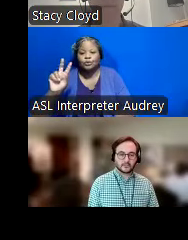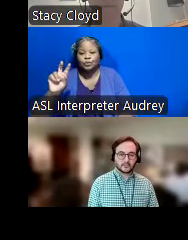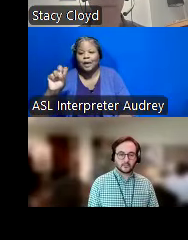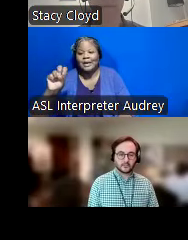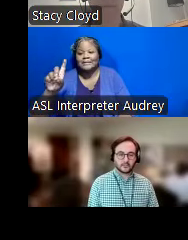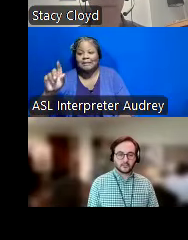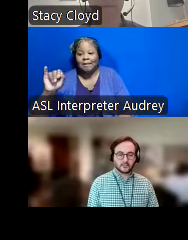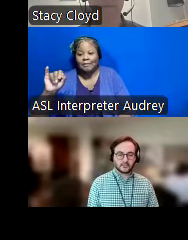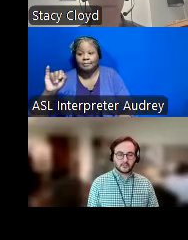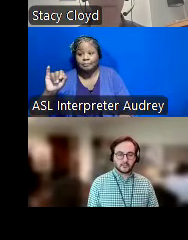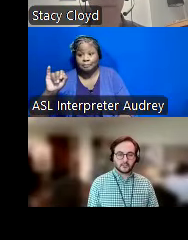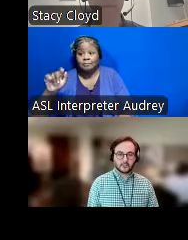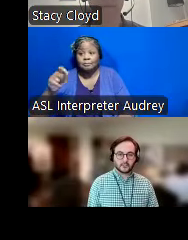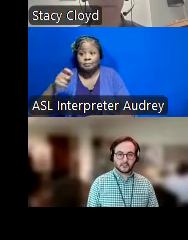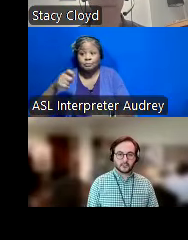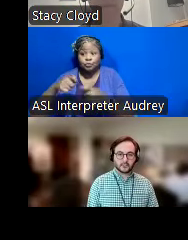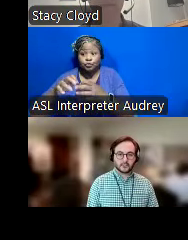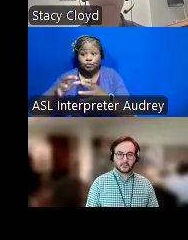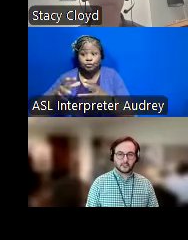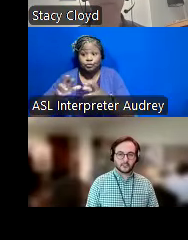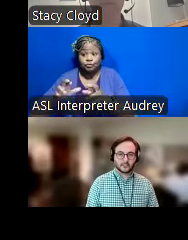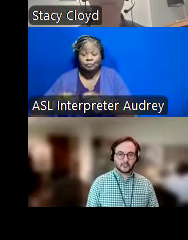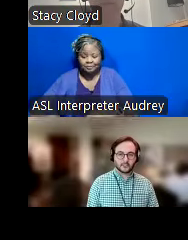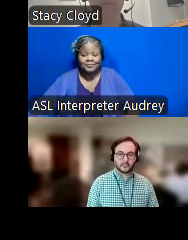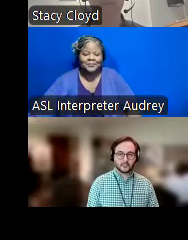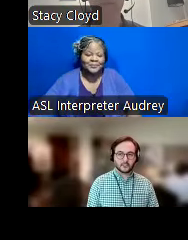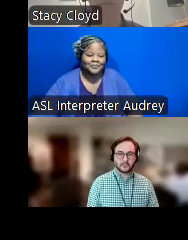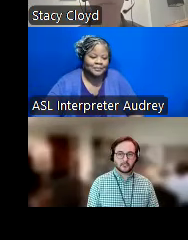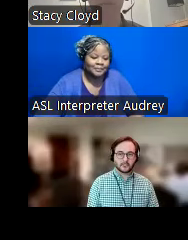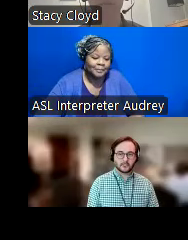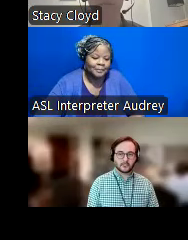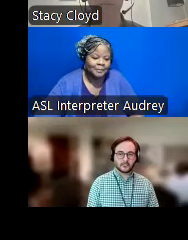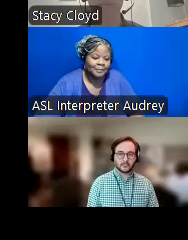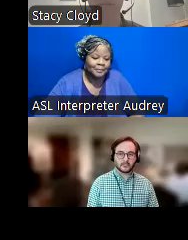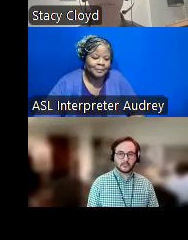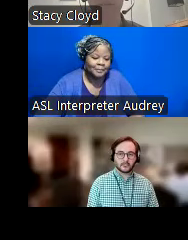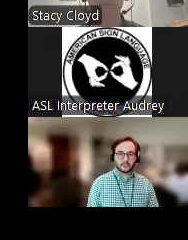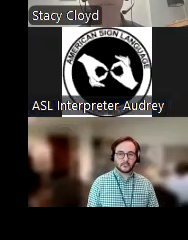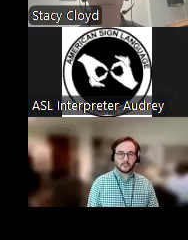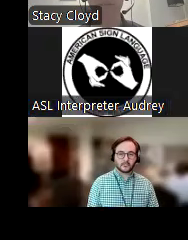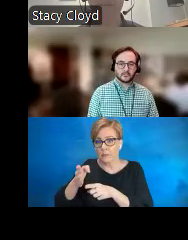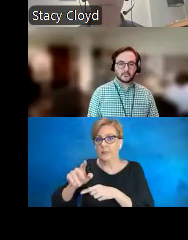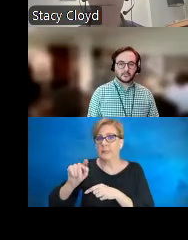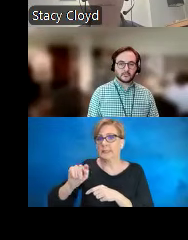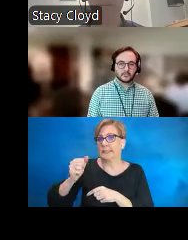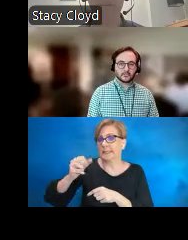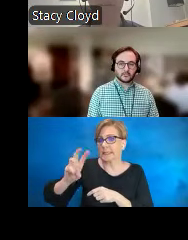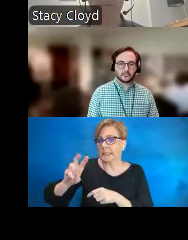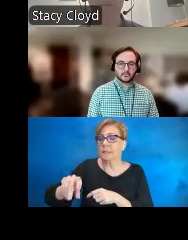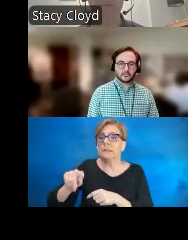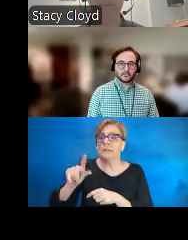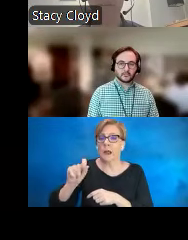SSDI. And they have a different operations supervisor who's in charge of what they call T16 or Title 16, which